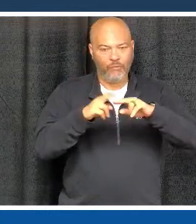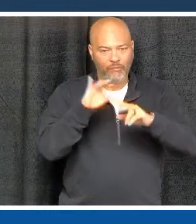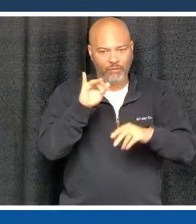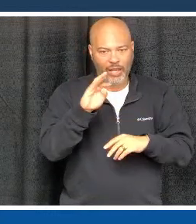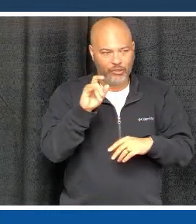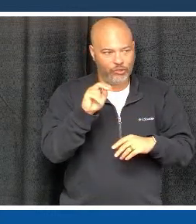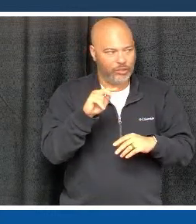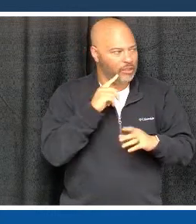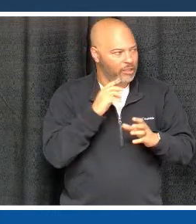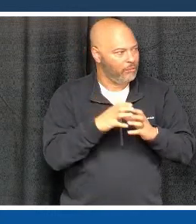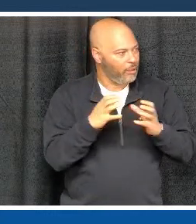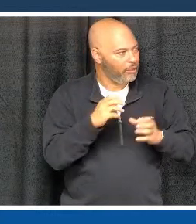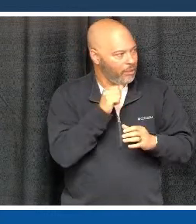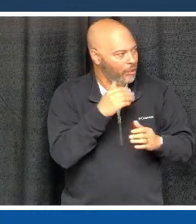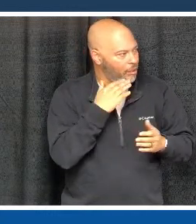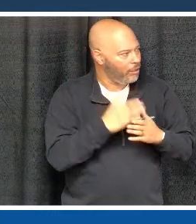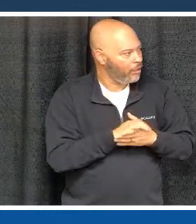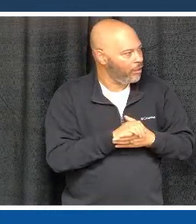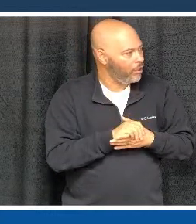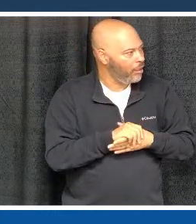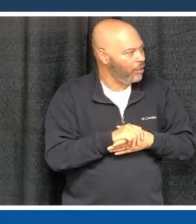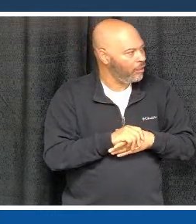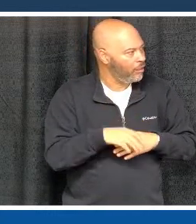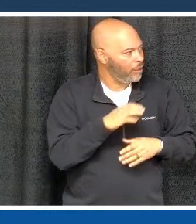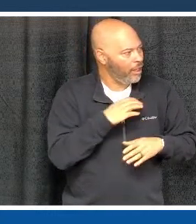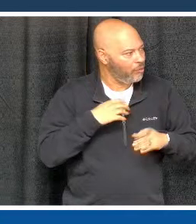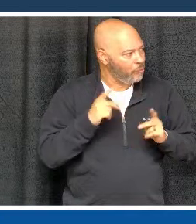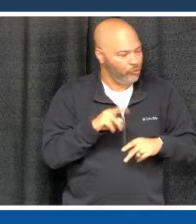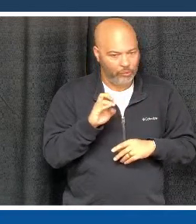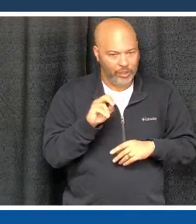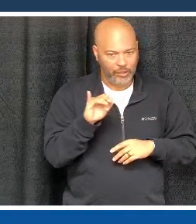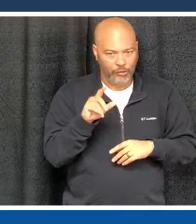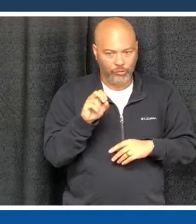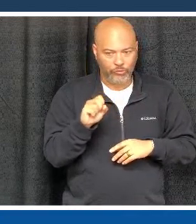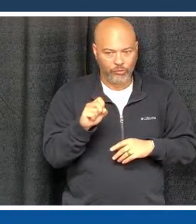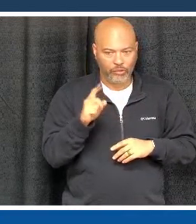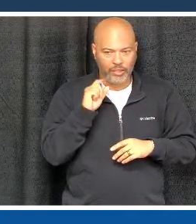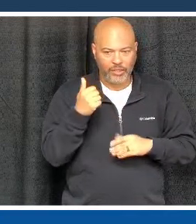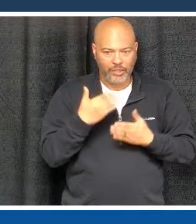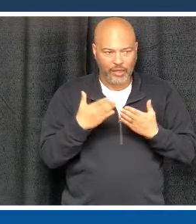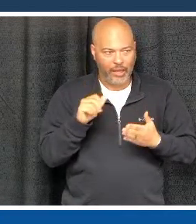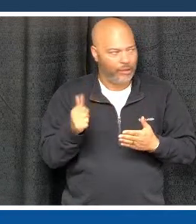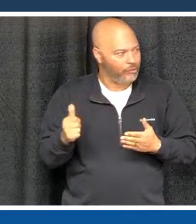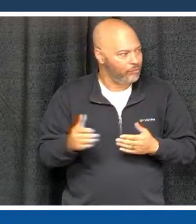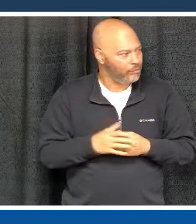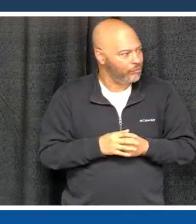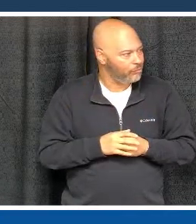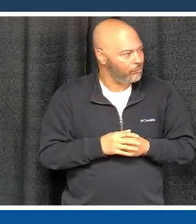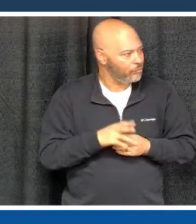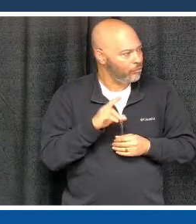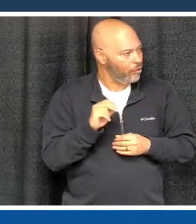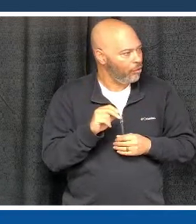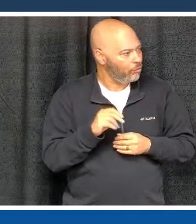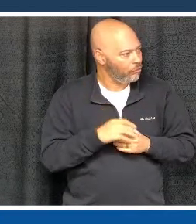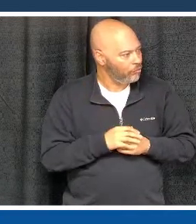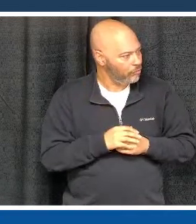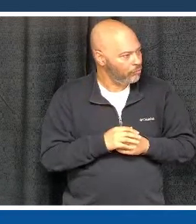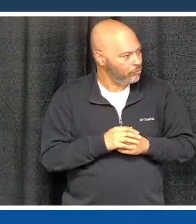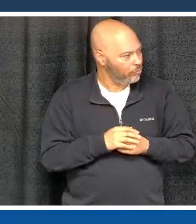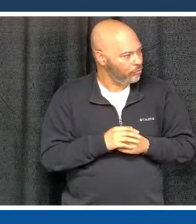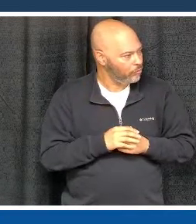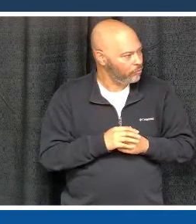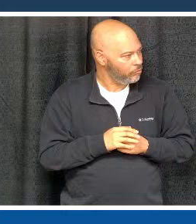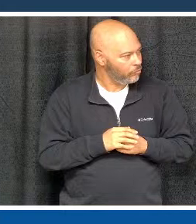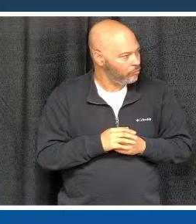Goodness gracious. Goodness gracious. Councilperson Reynolds, anything else for Mr. Smith? No, but thank you for being so